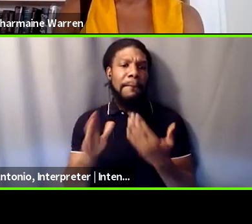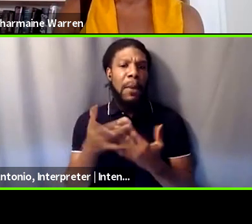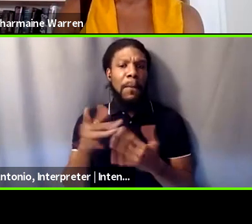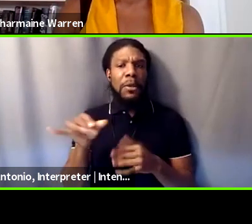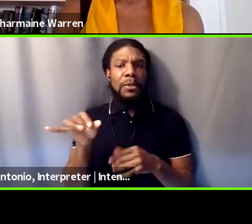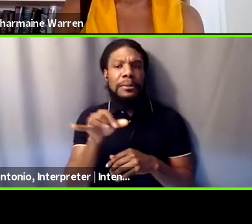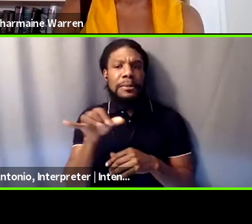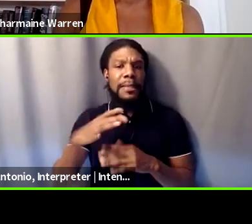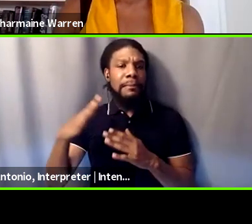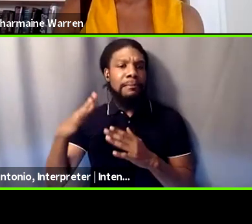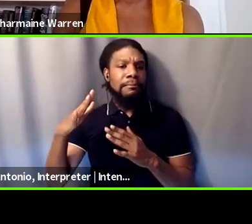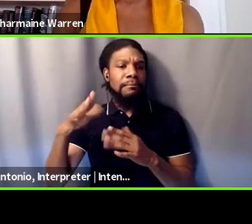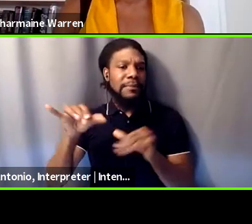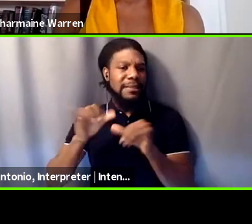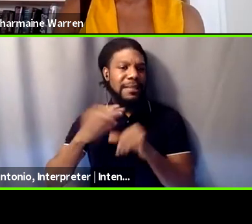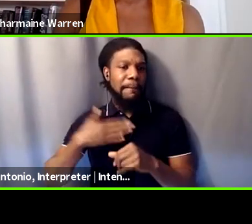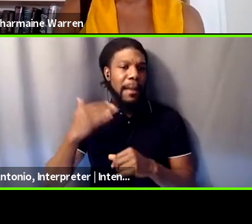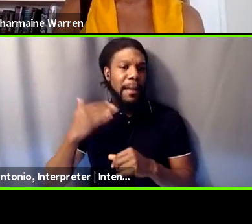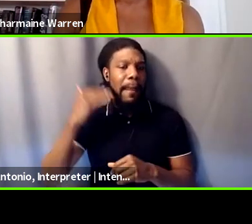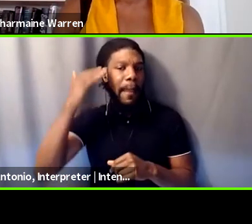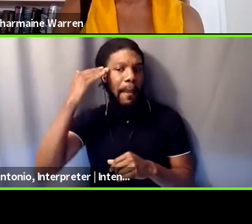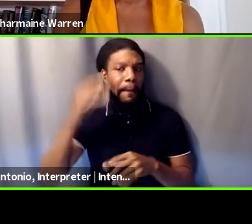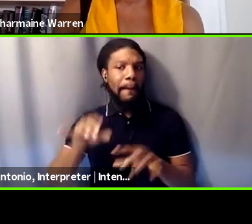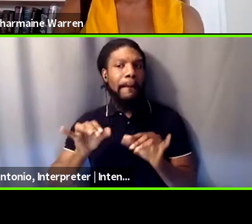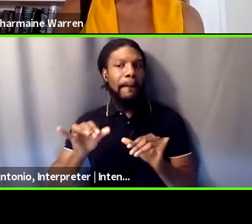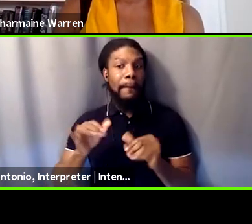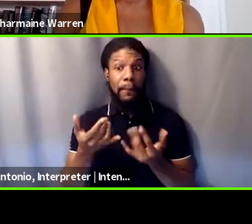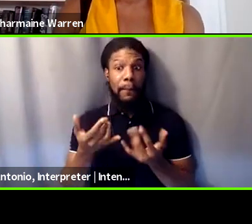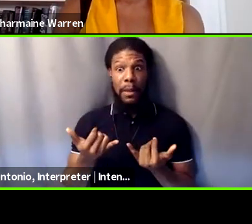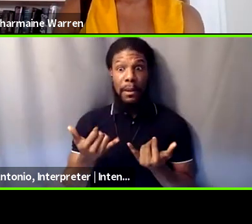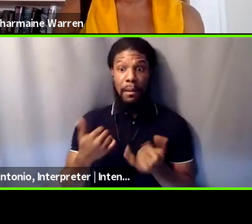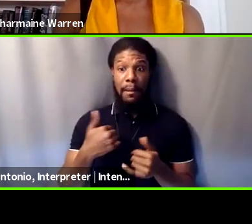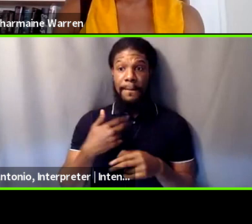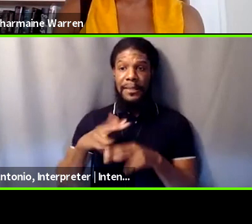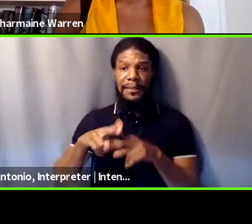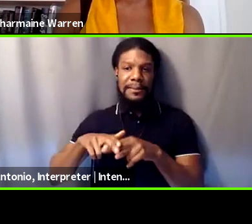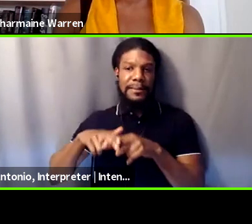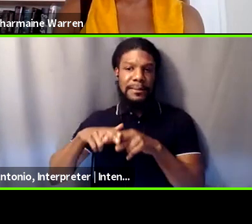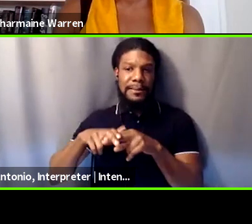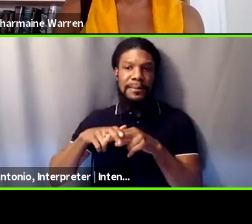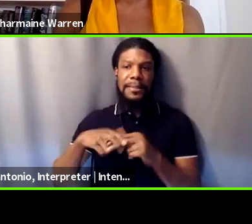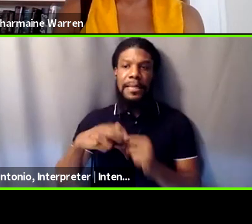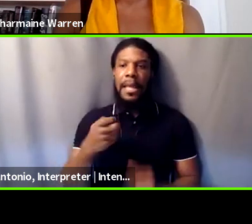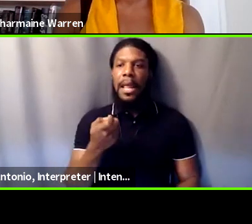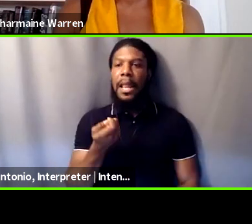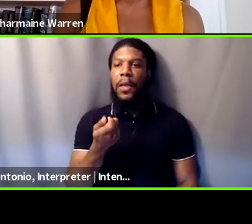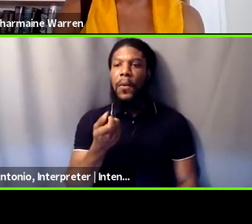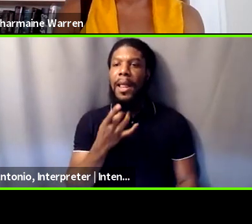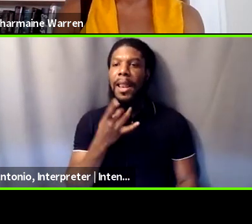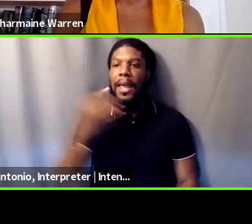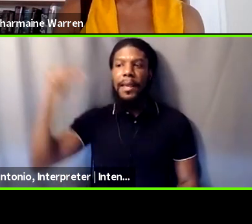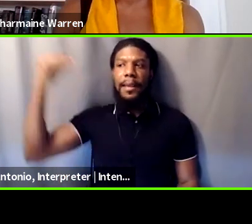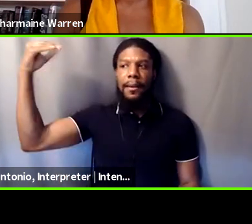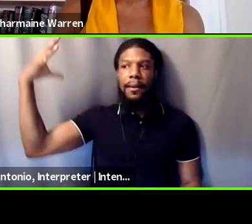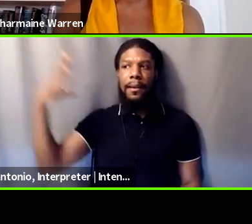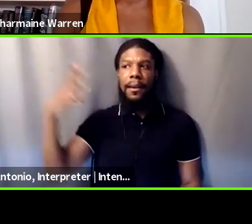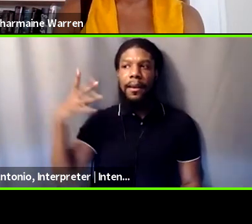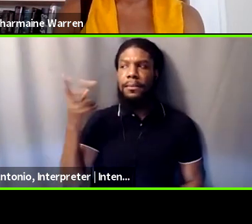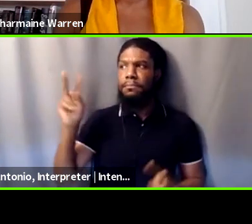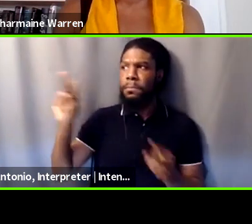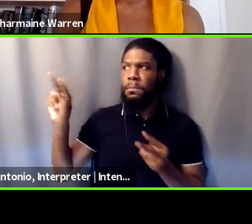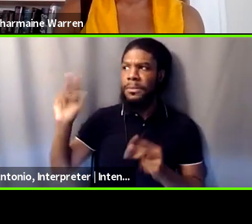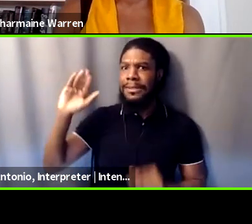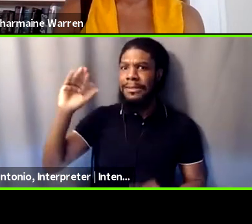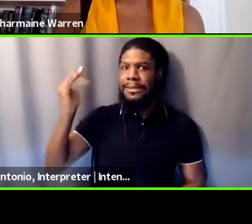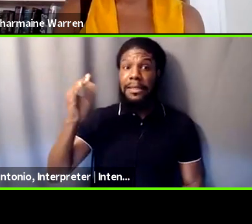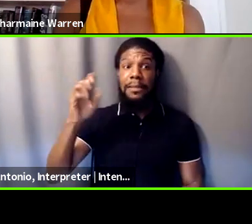full circle. I'm sitting in a twilight kind of light, it looks like, in the living room.